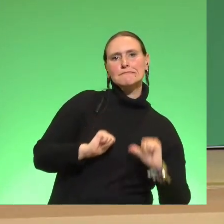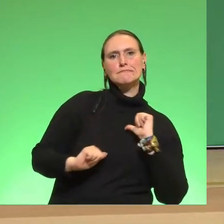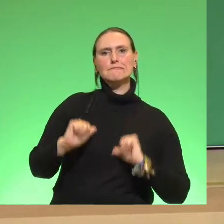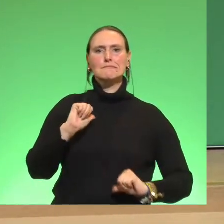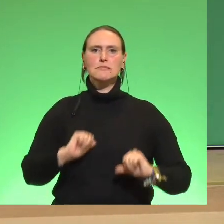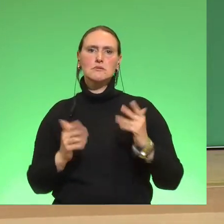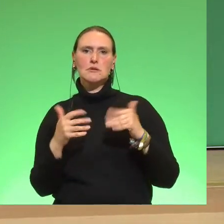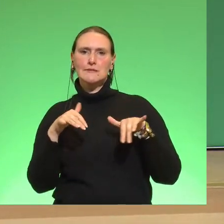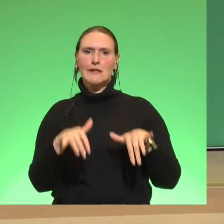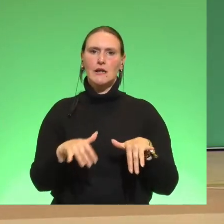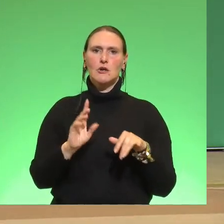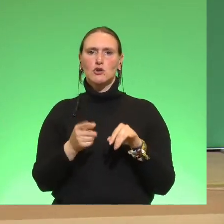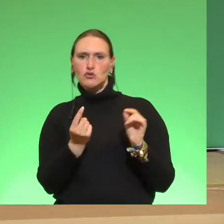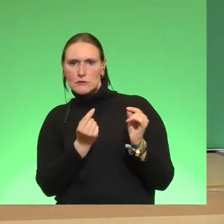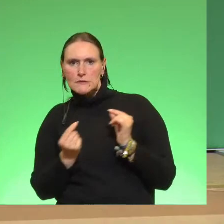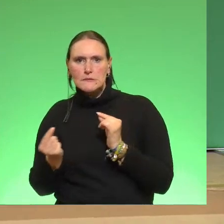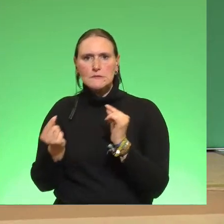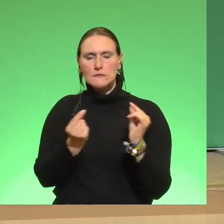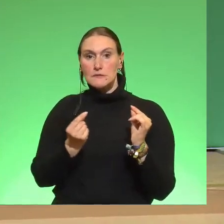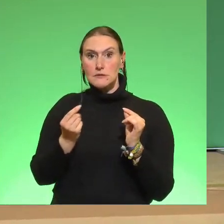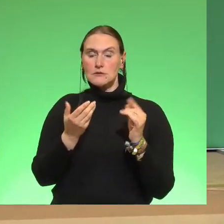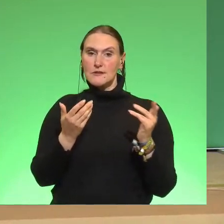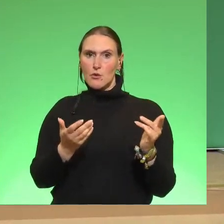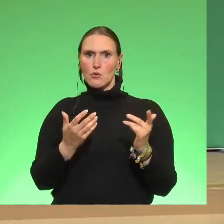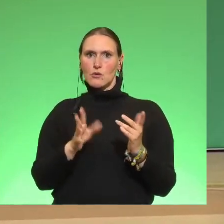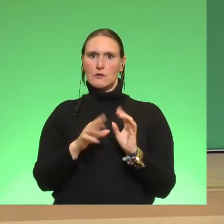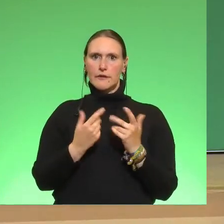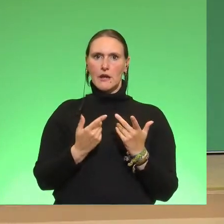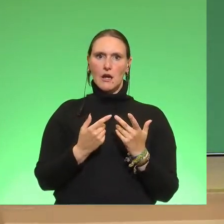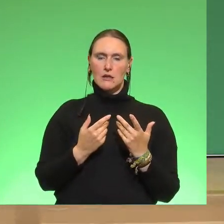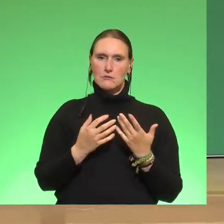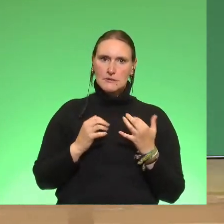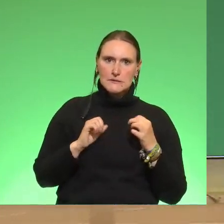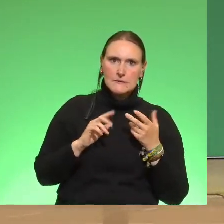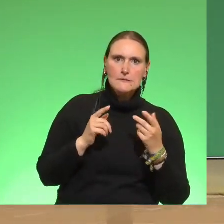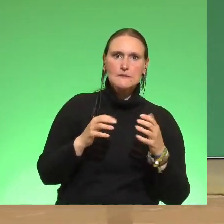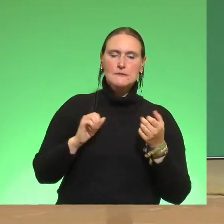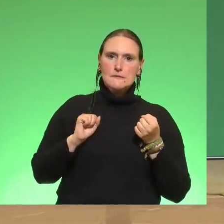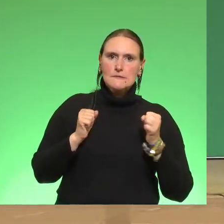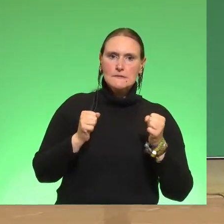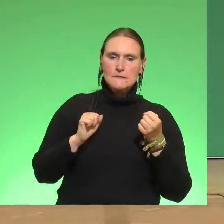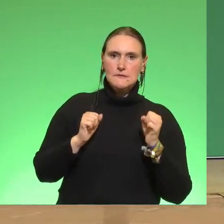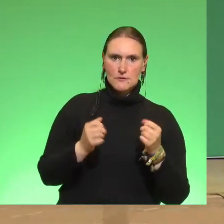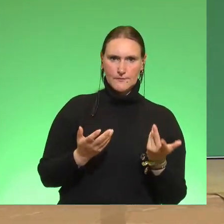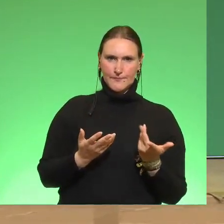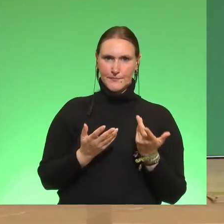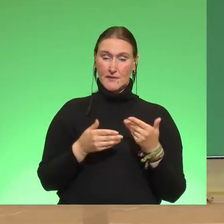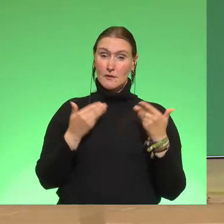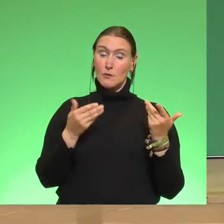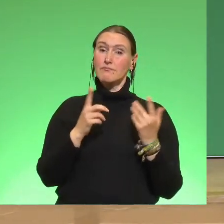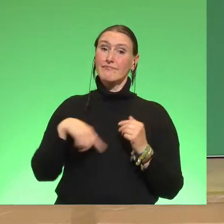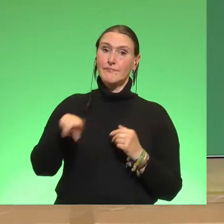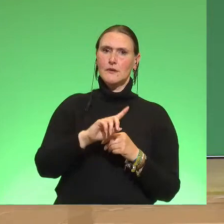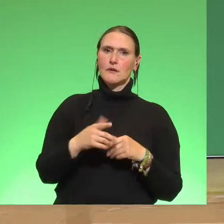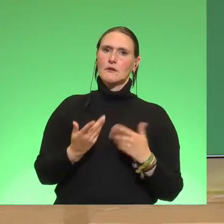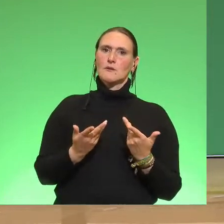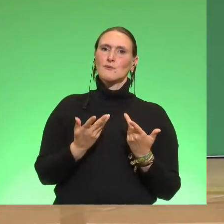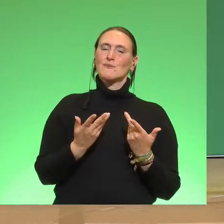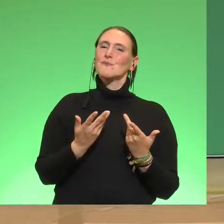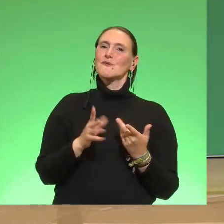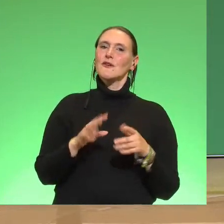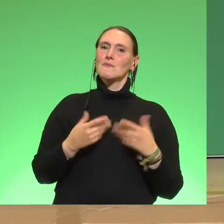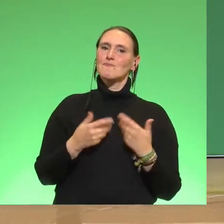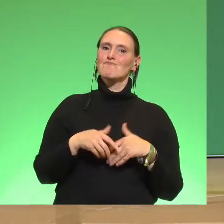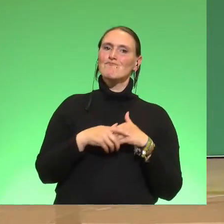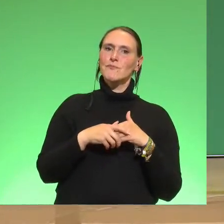interpretative and discursive frameworks. Those frameworks that become self-congratulatory realms that often